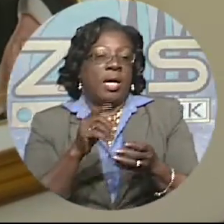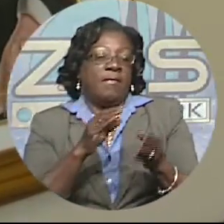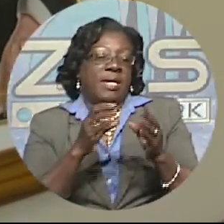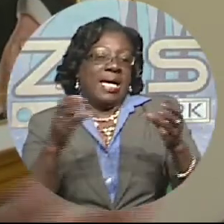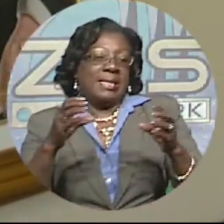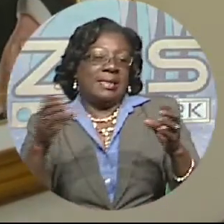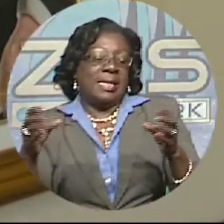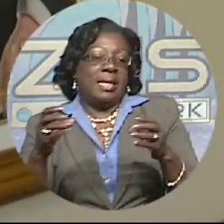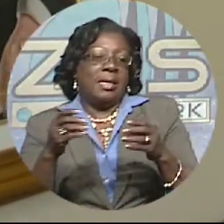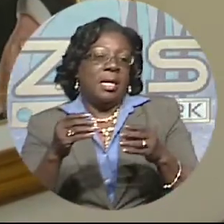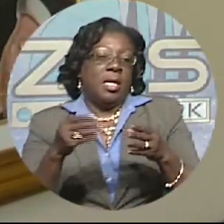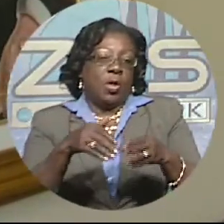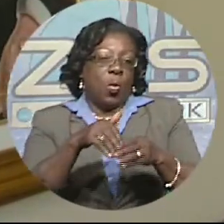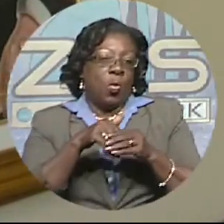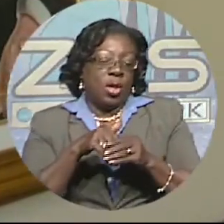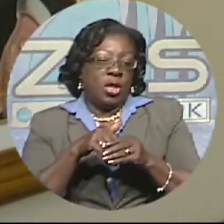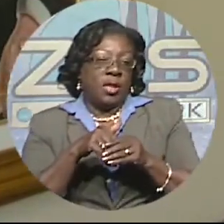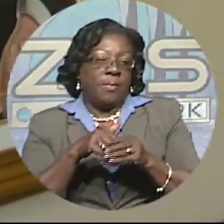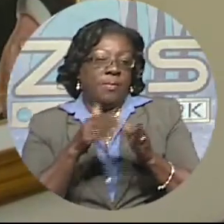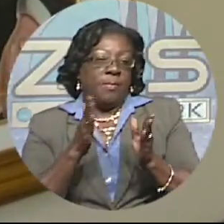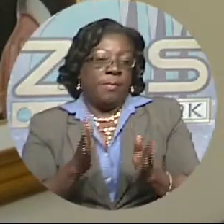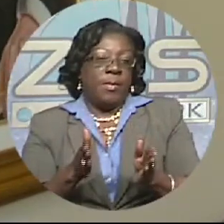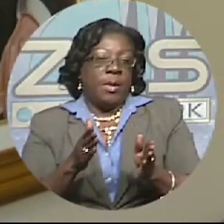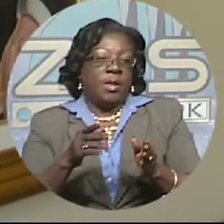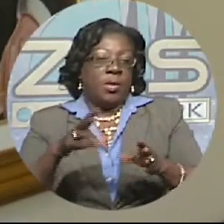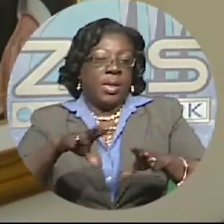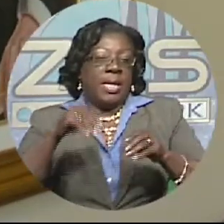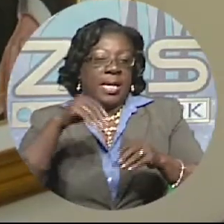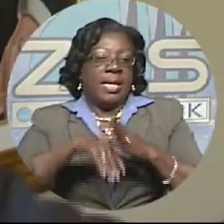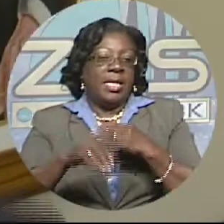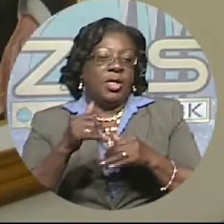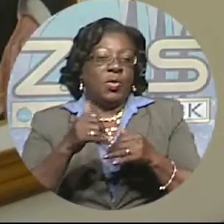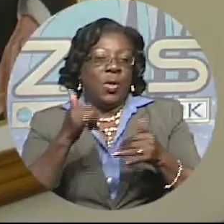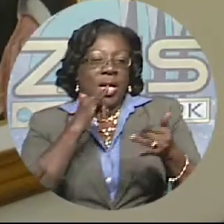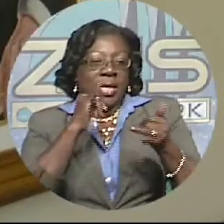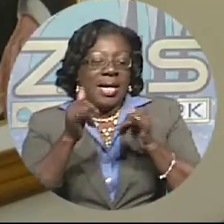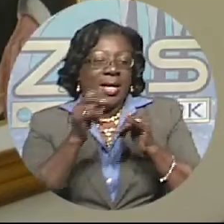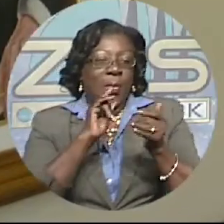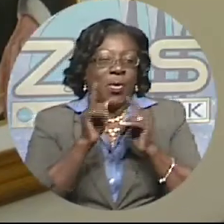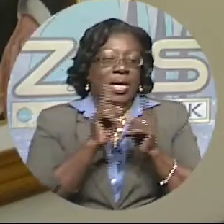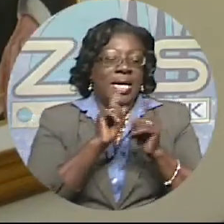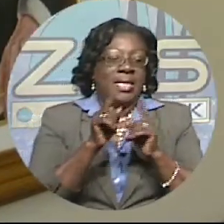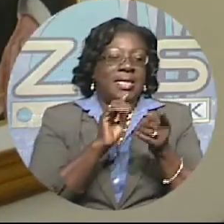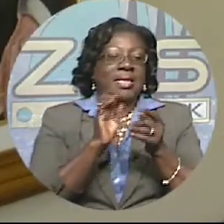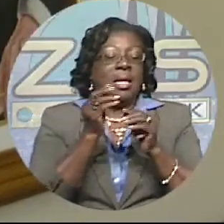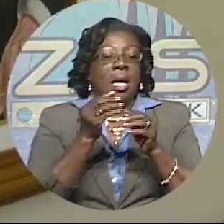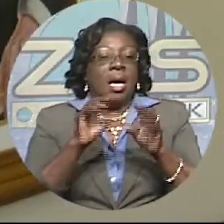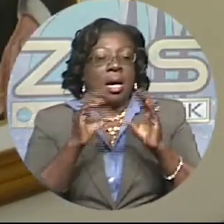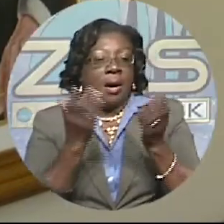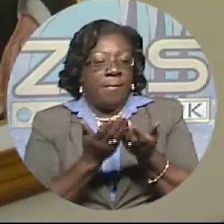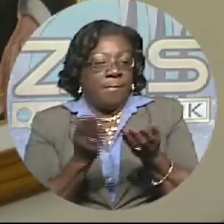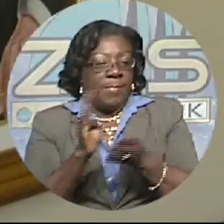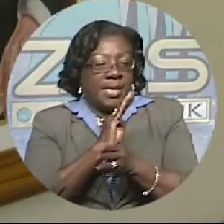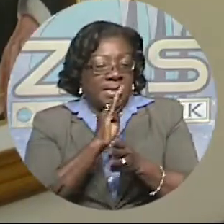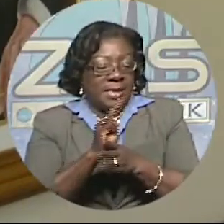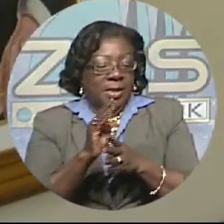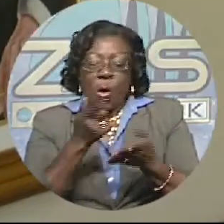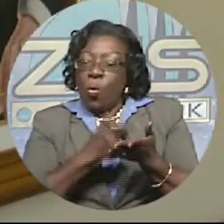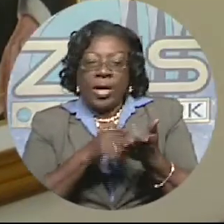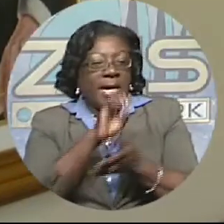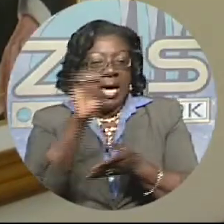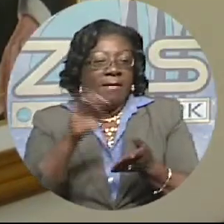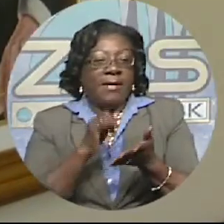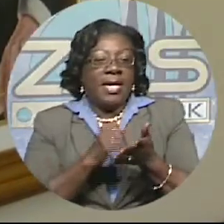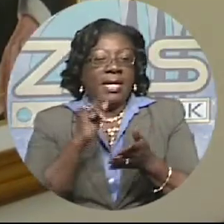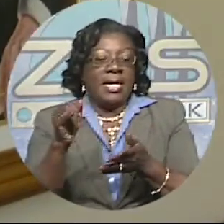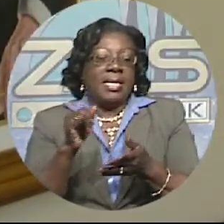extend from the ownership perspective, because as we may want to get into telecommunications, power, whatever it is, but our end goal